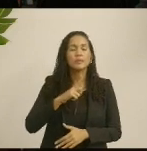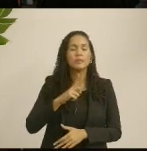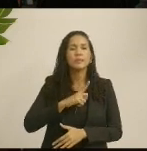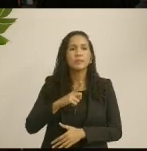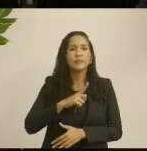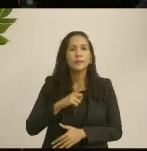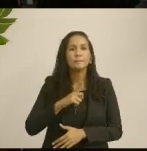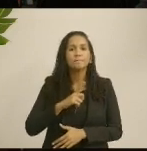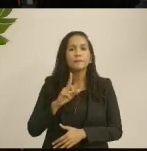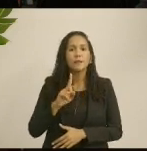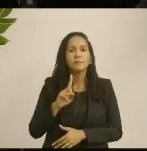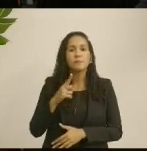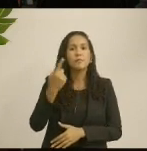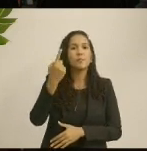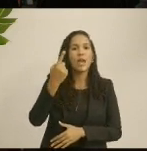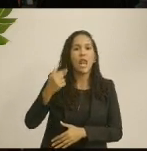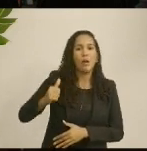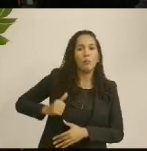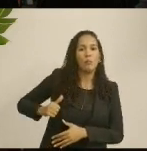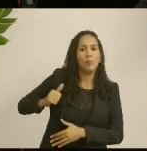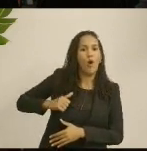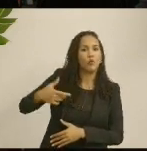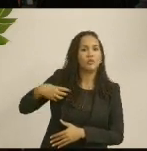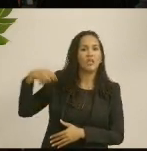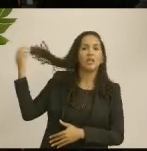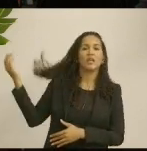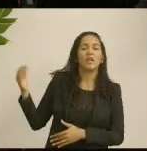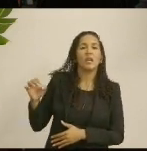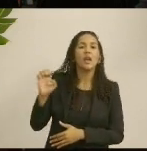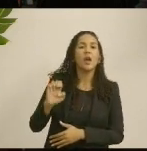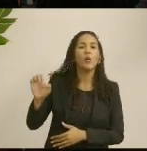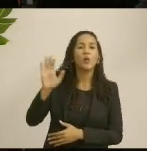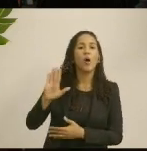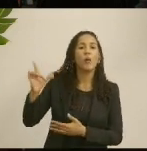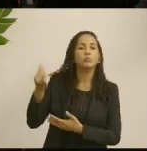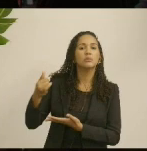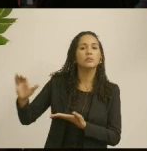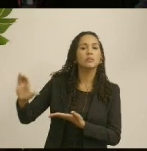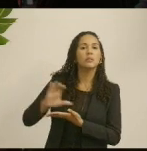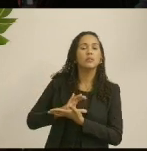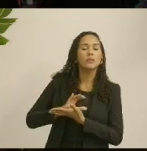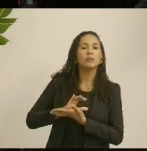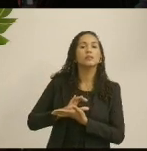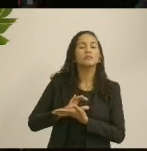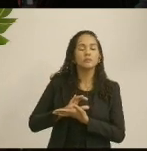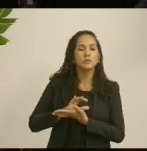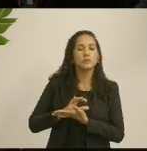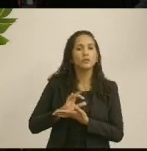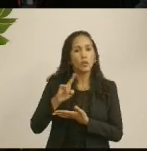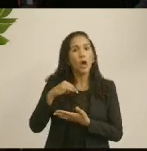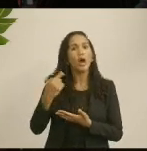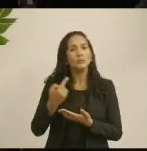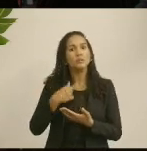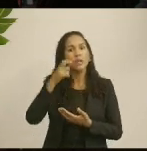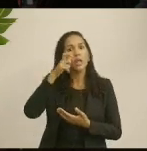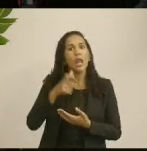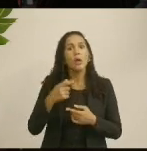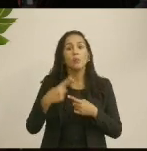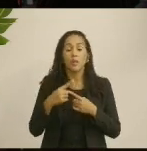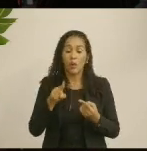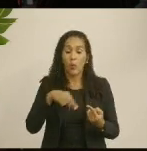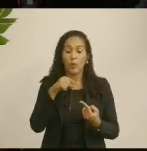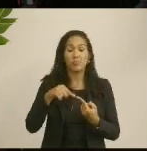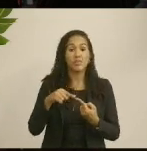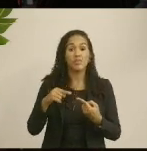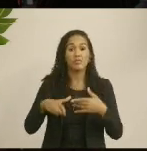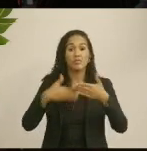grant that appreciated this even more, because at that point the development, technological development had gone on, and so at that point